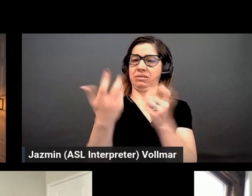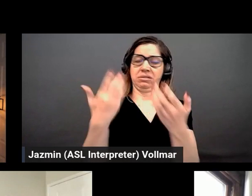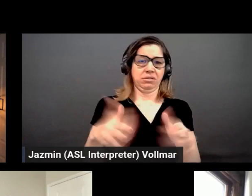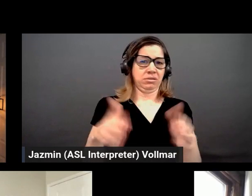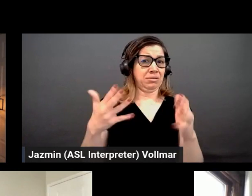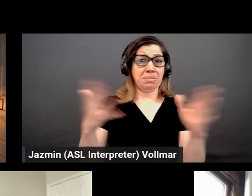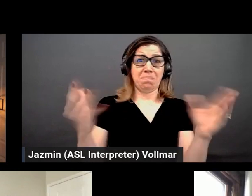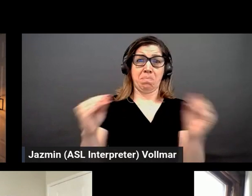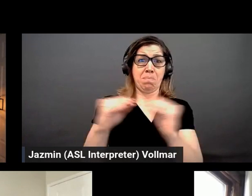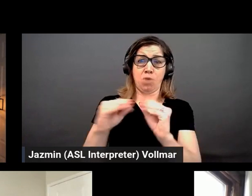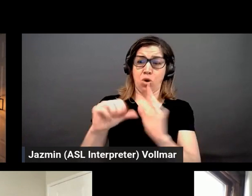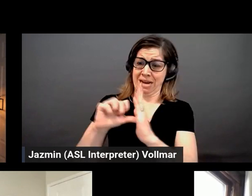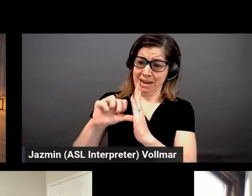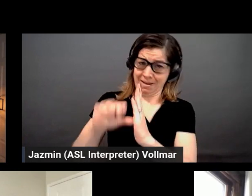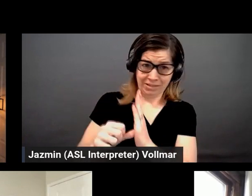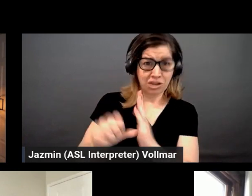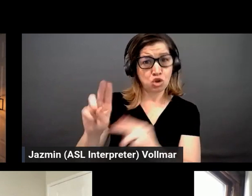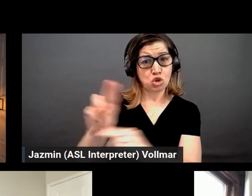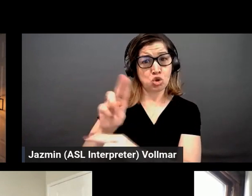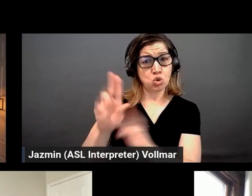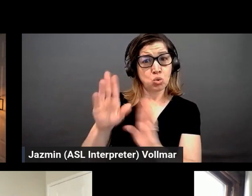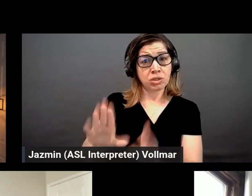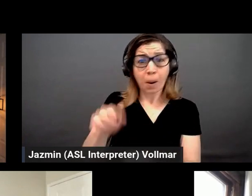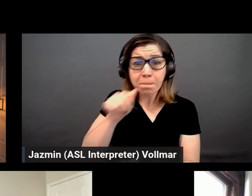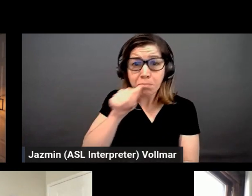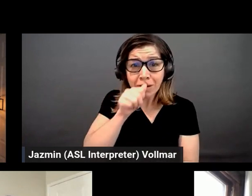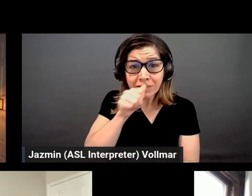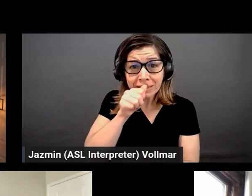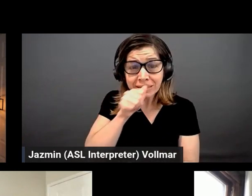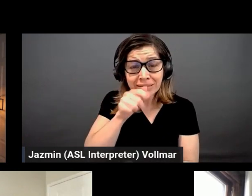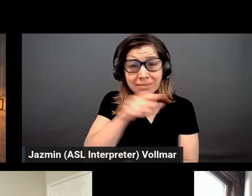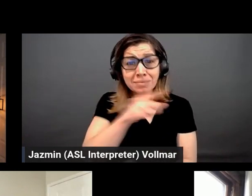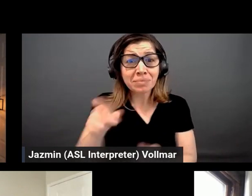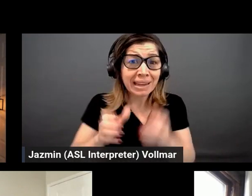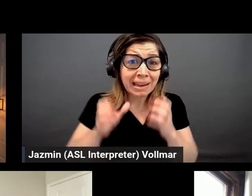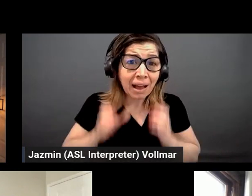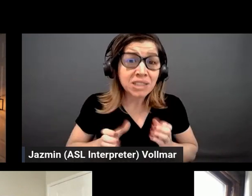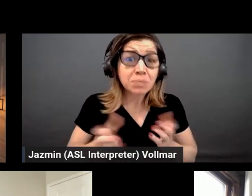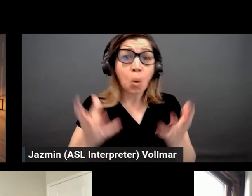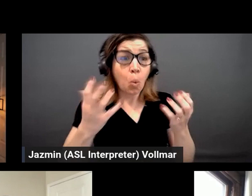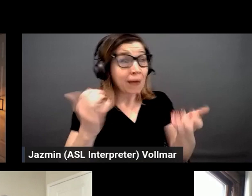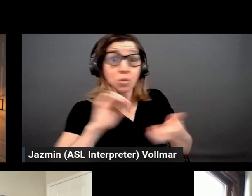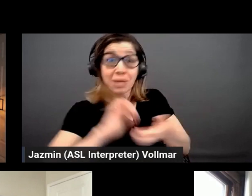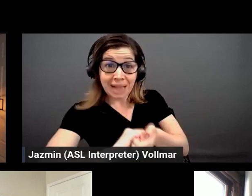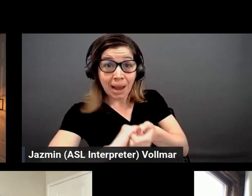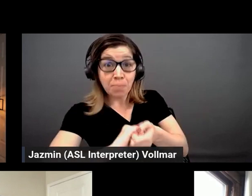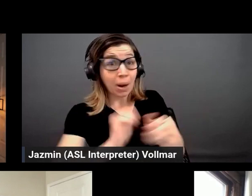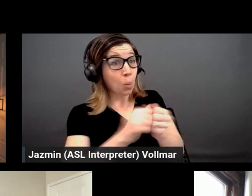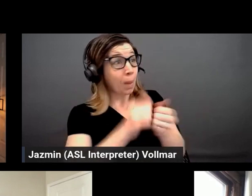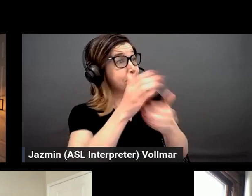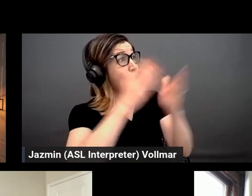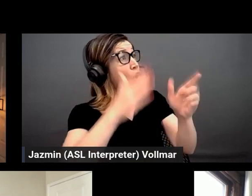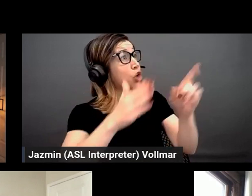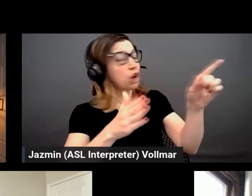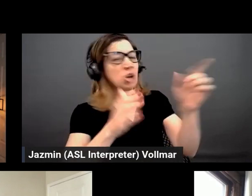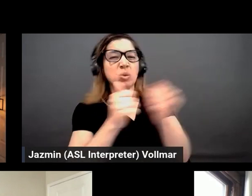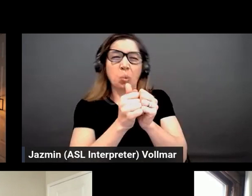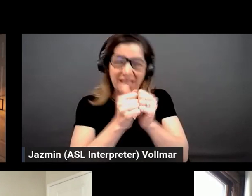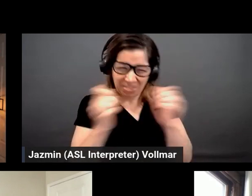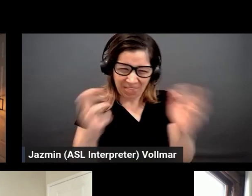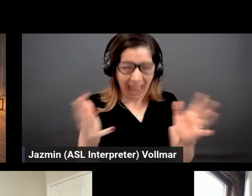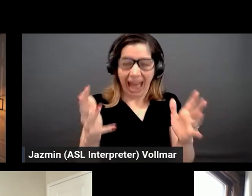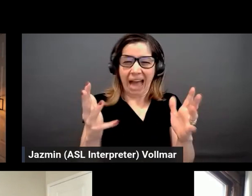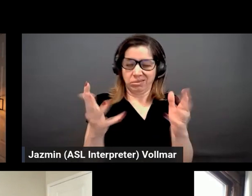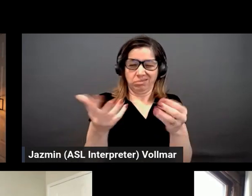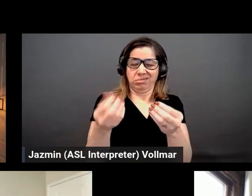on user privacy, customers want to collaborate with their partners without revealing their underlying data.